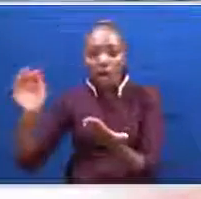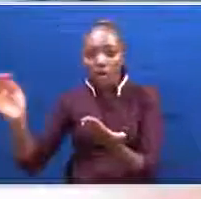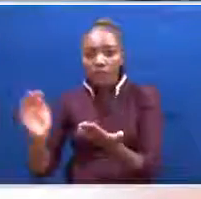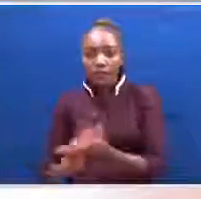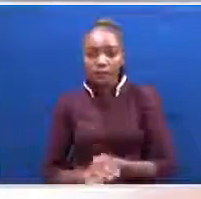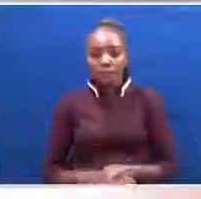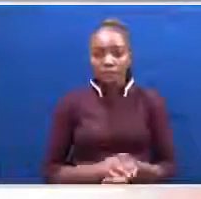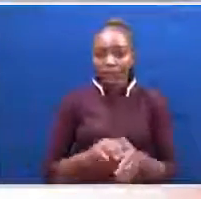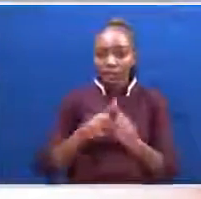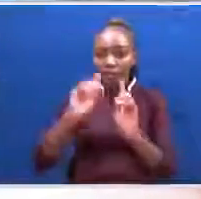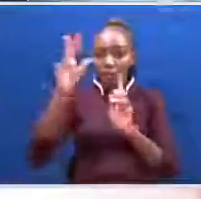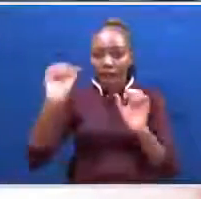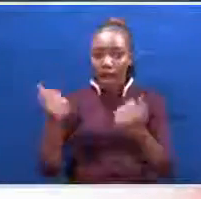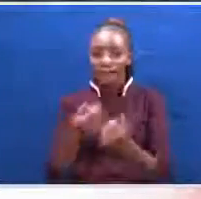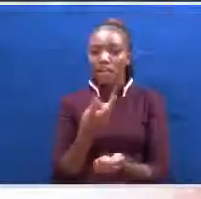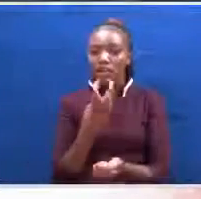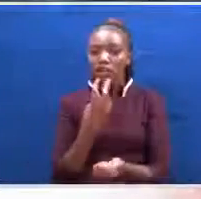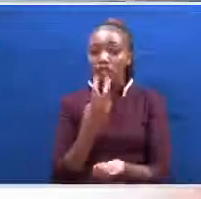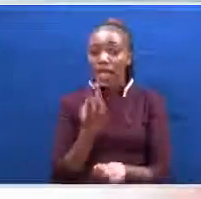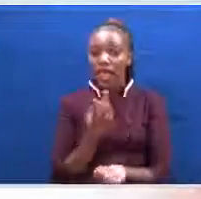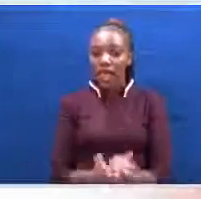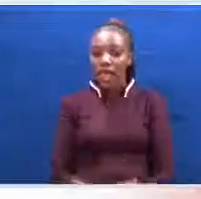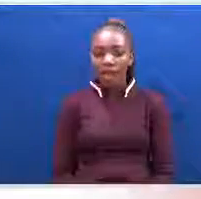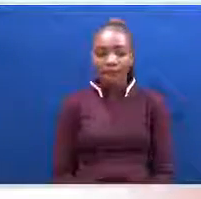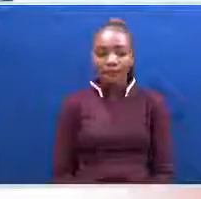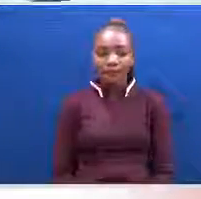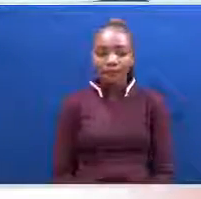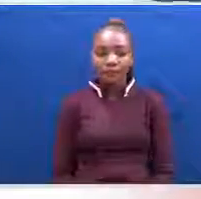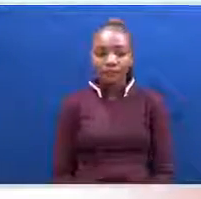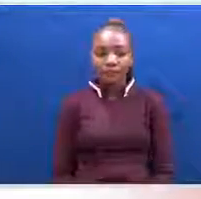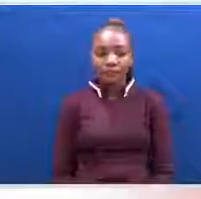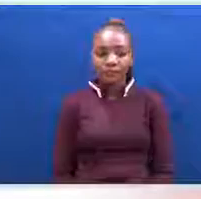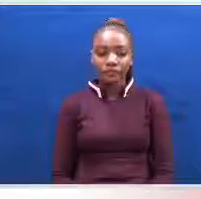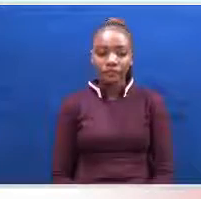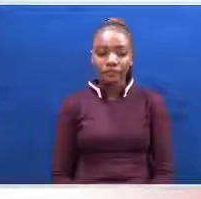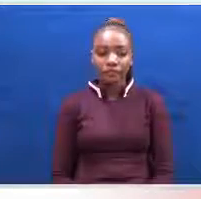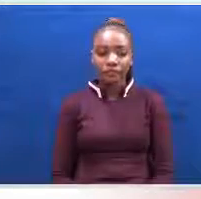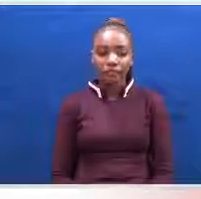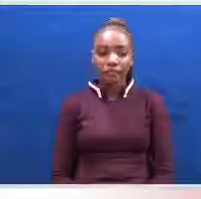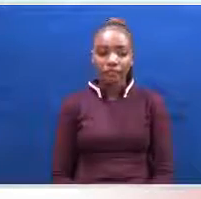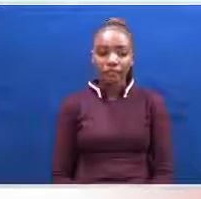ruling on Tuesday. Joanne Miner, TV 47.